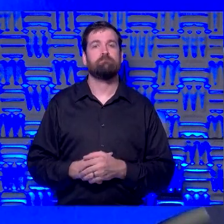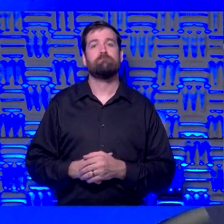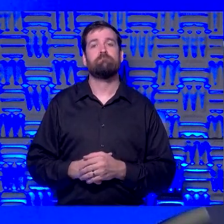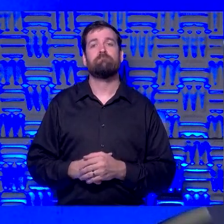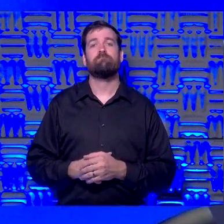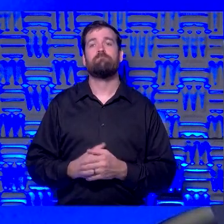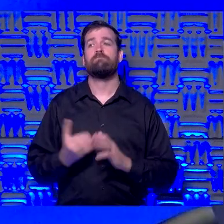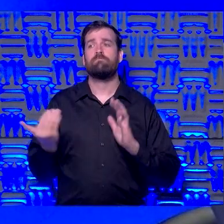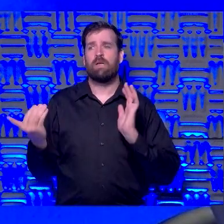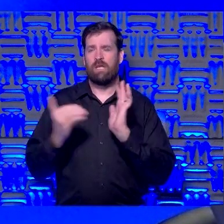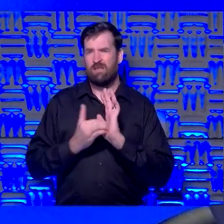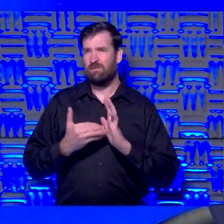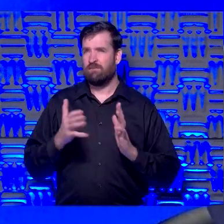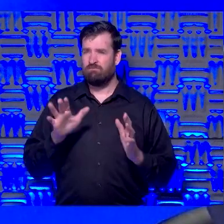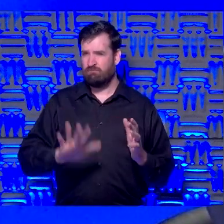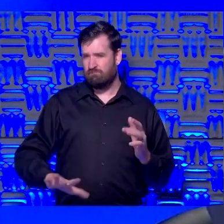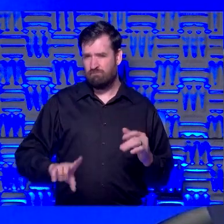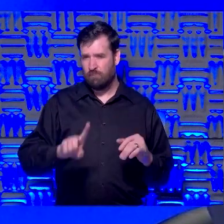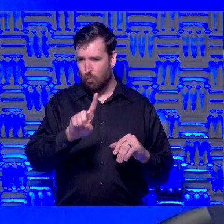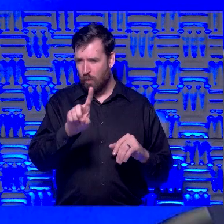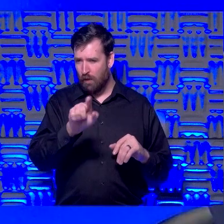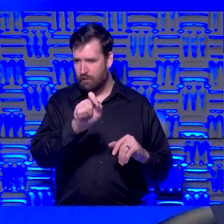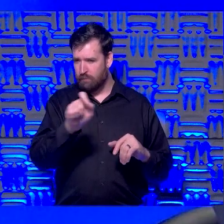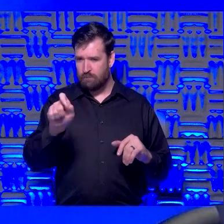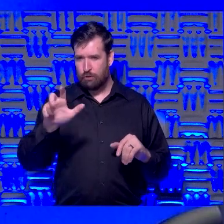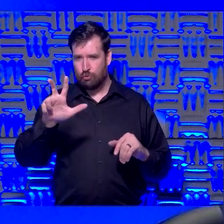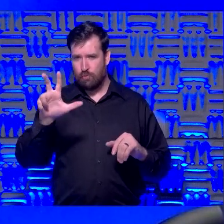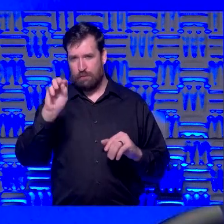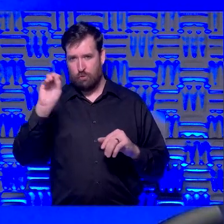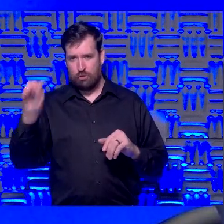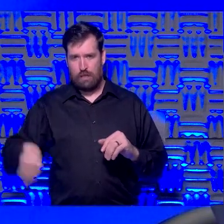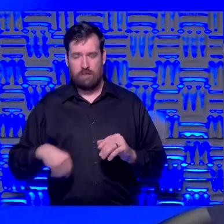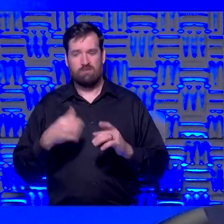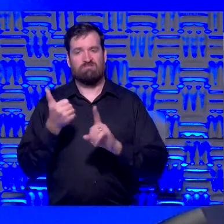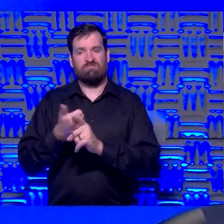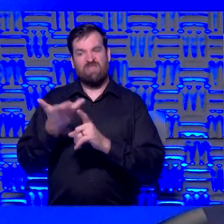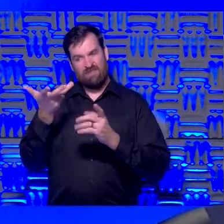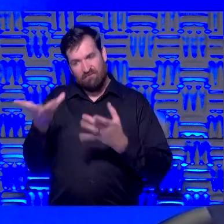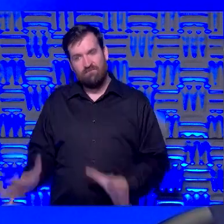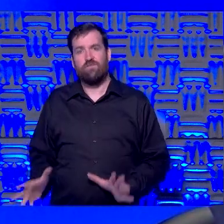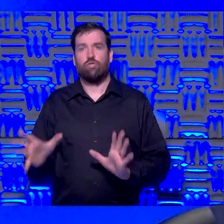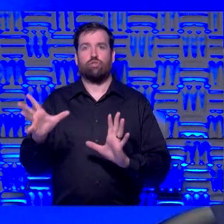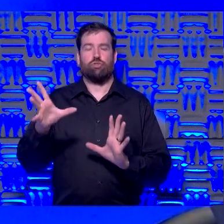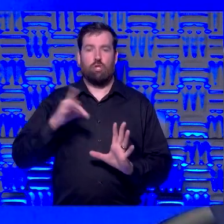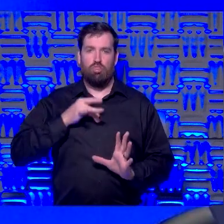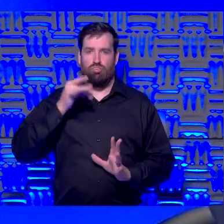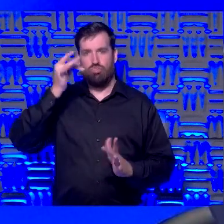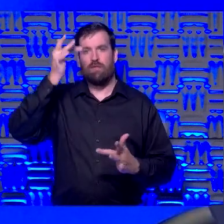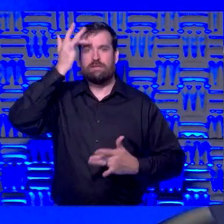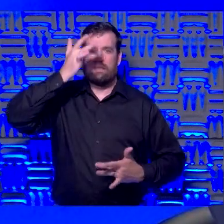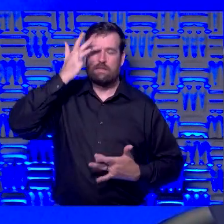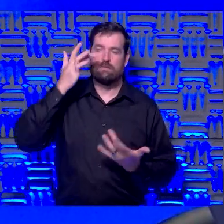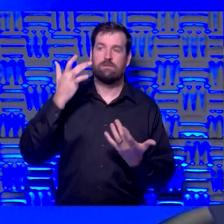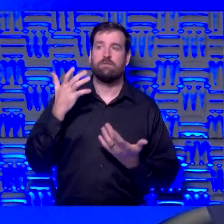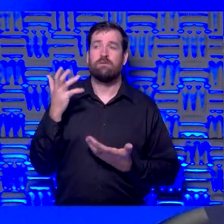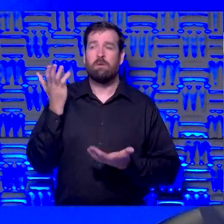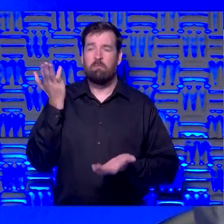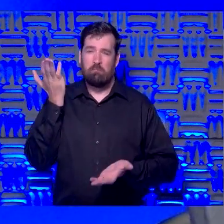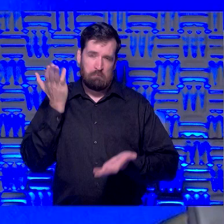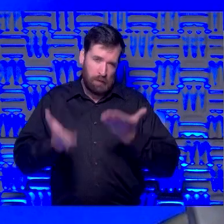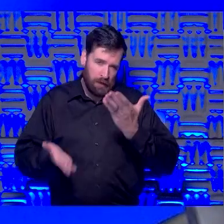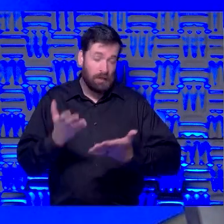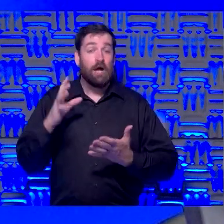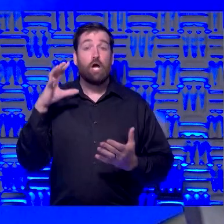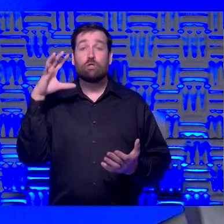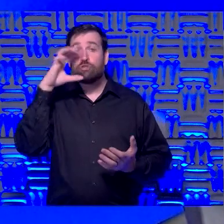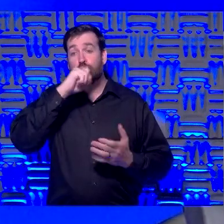had, 1 to 3% of the population that we know of has been infected. Maybe 10% of the population if we